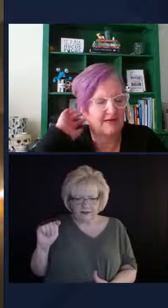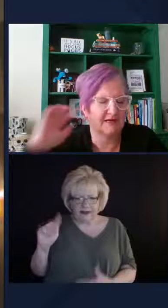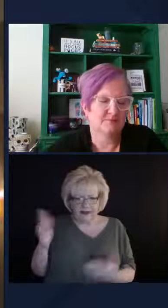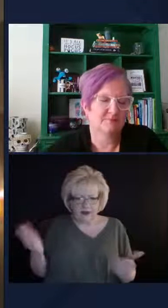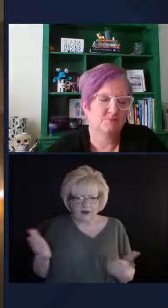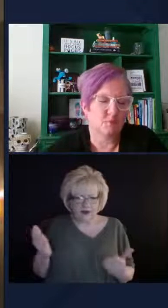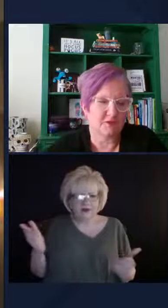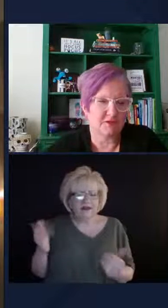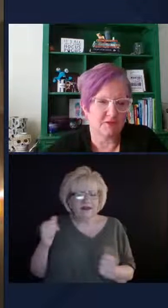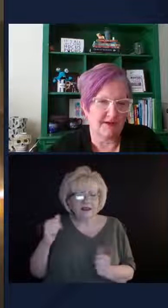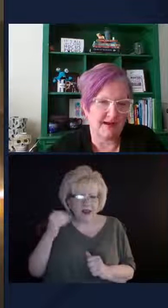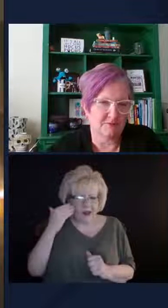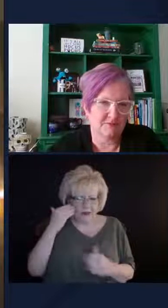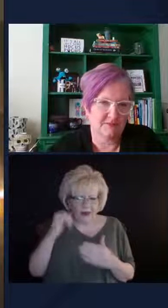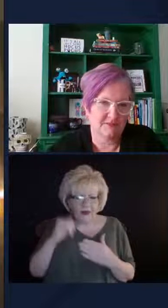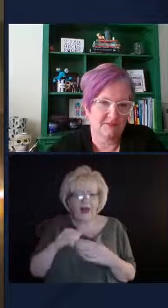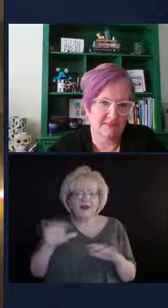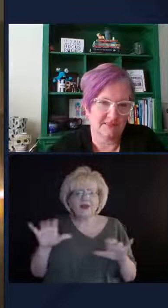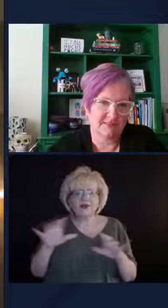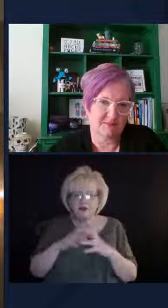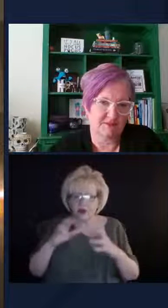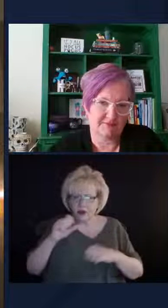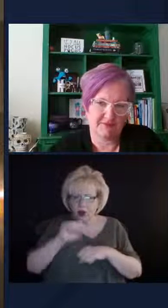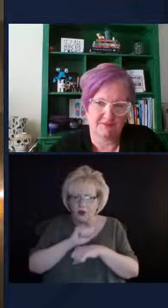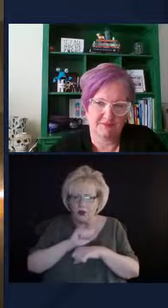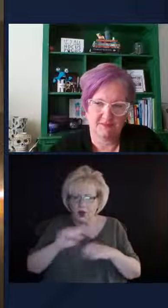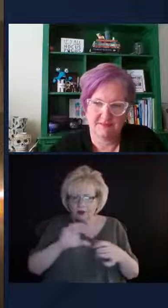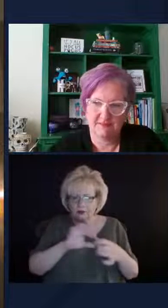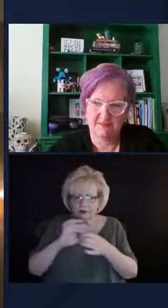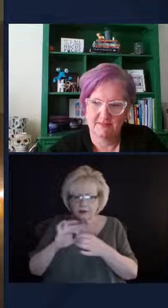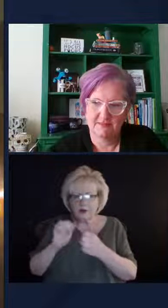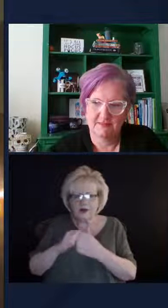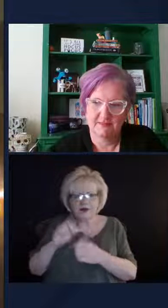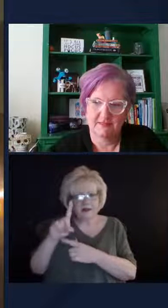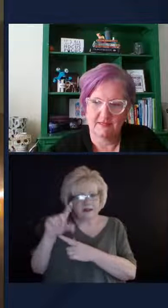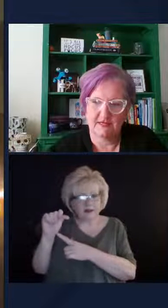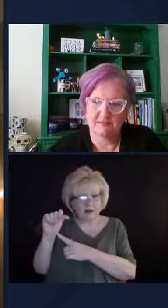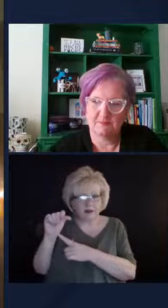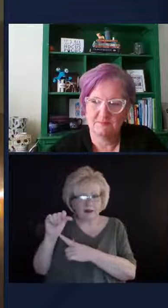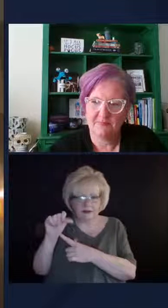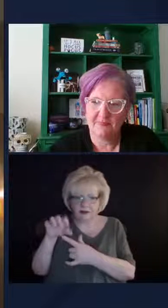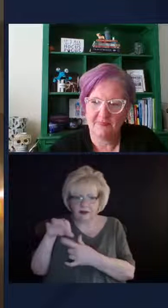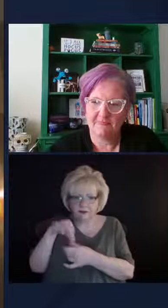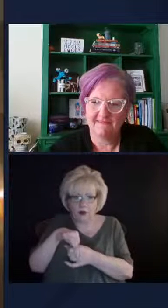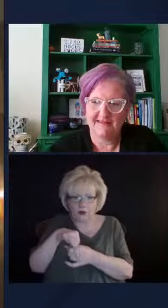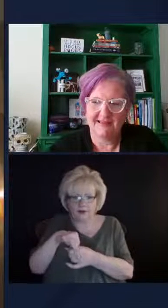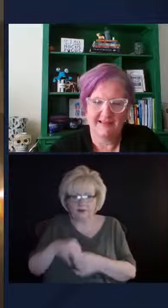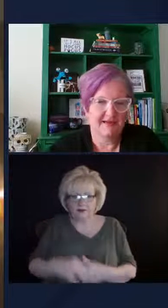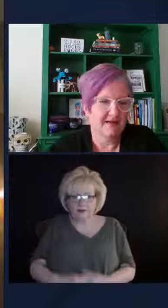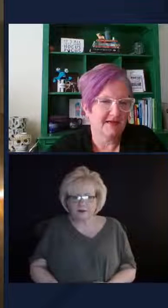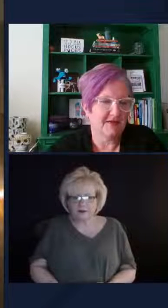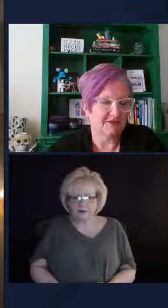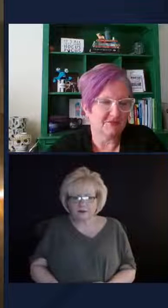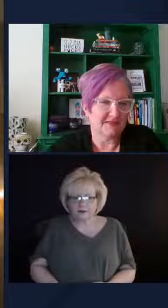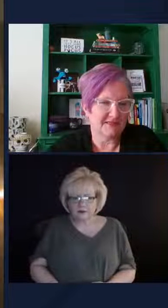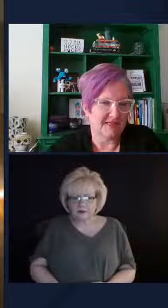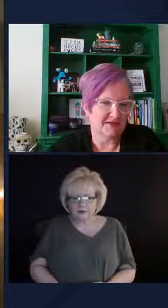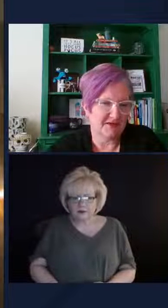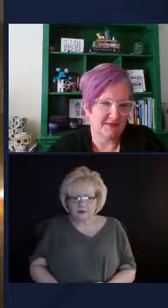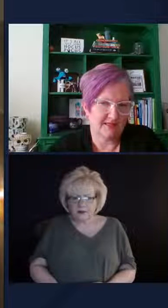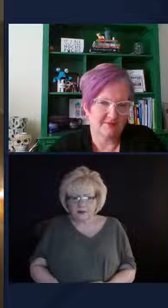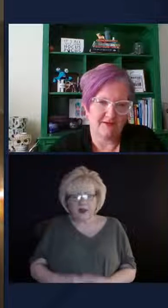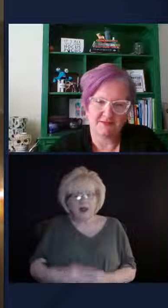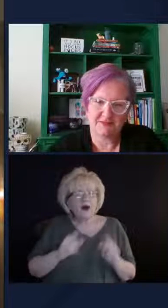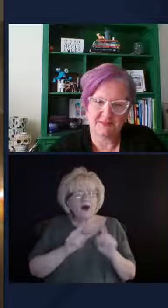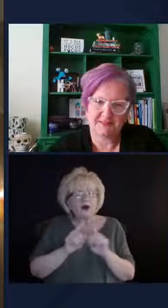of work around the disability vote. Um, he also wanted to let